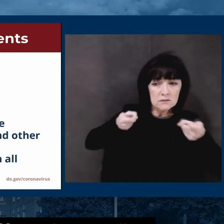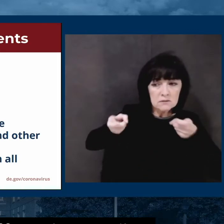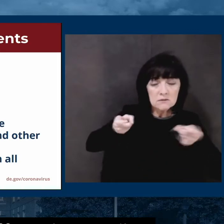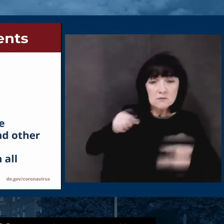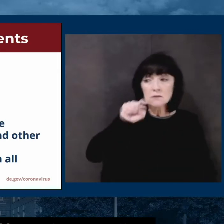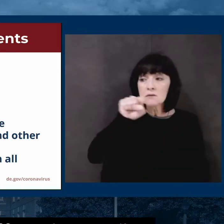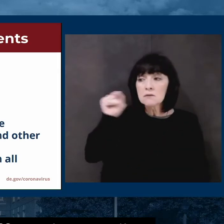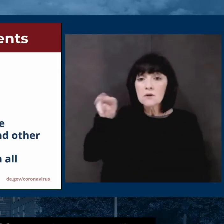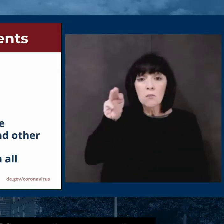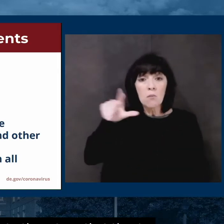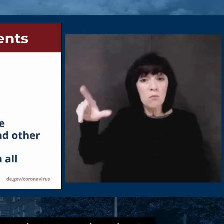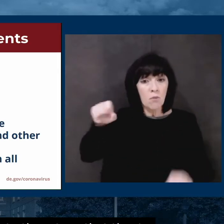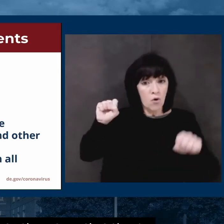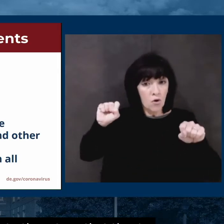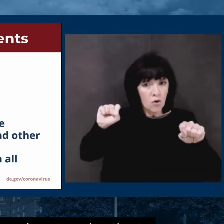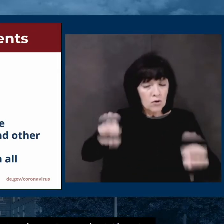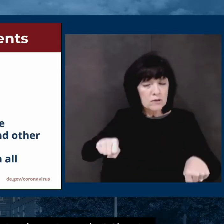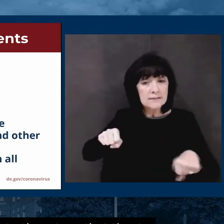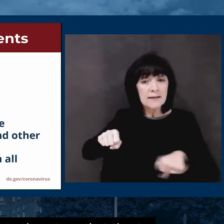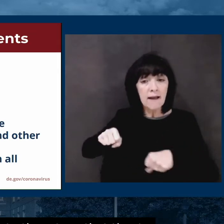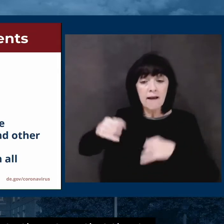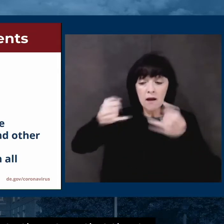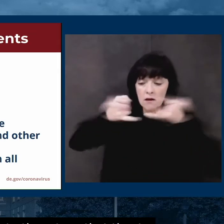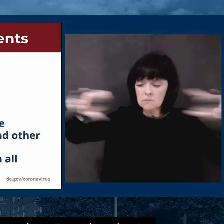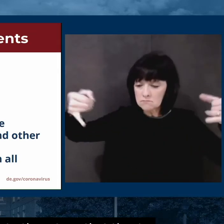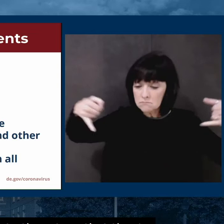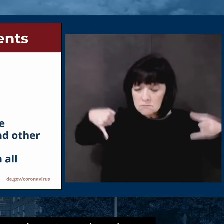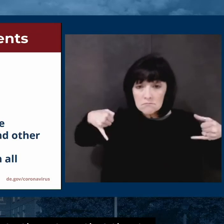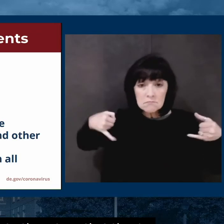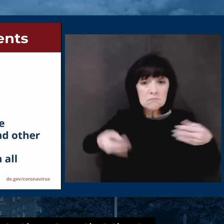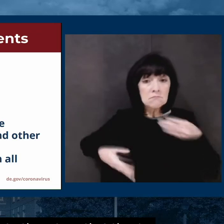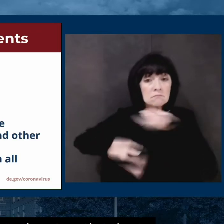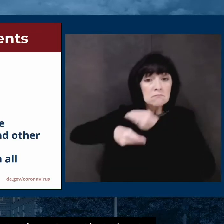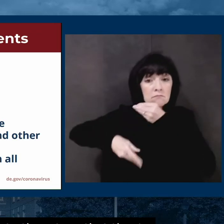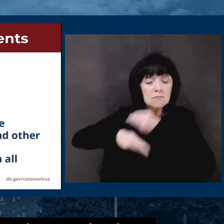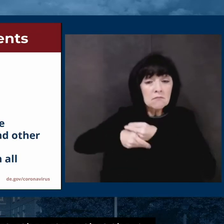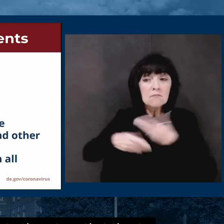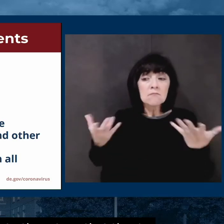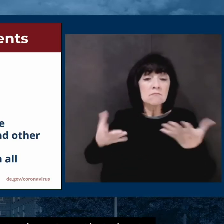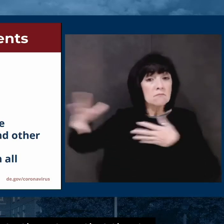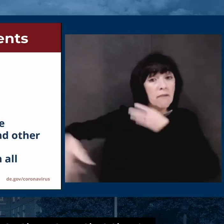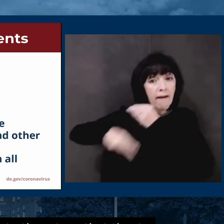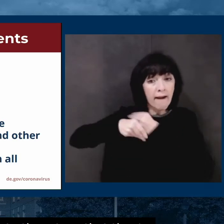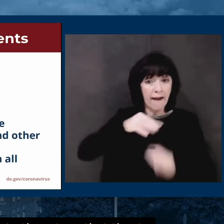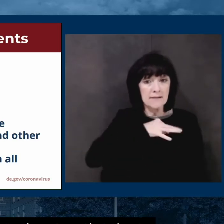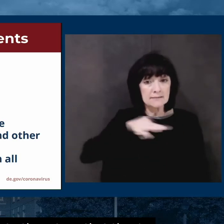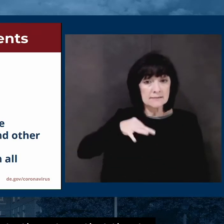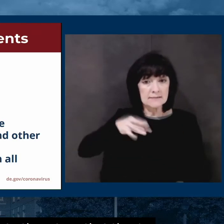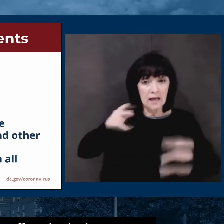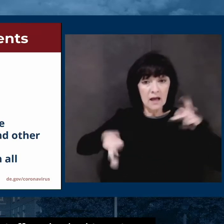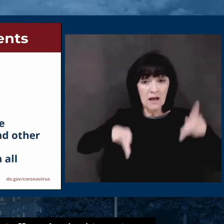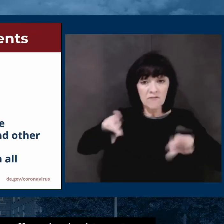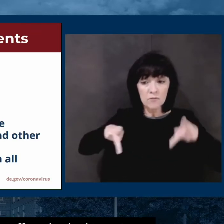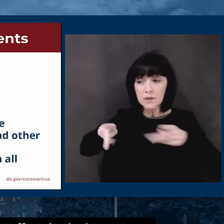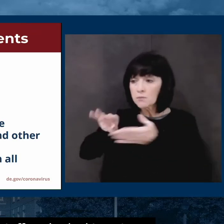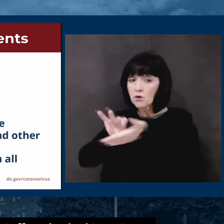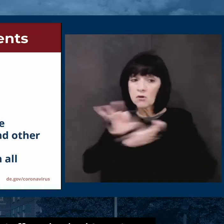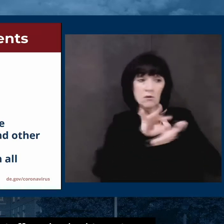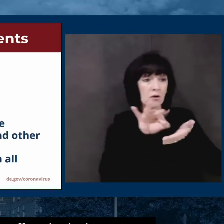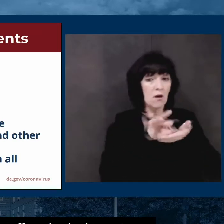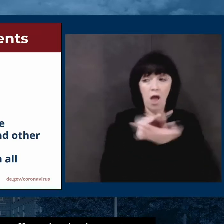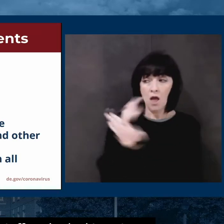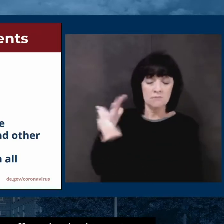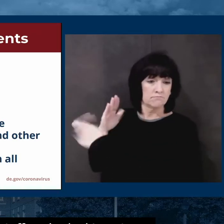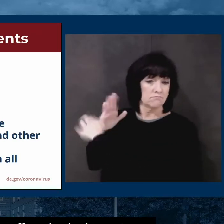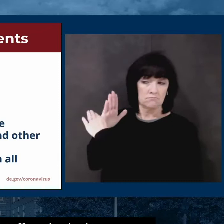place, whether that be additional barriers, additional staff. We're looking at some of those ideas and seeing how we can help them adapt to the